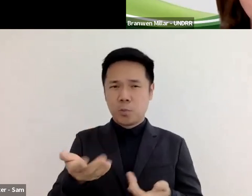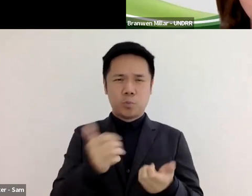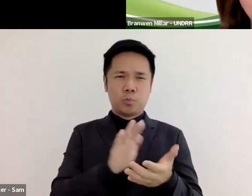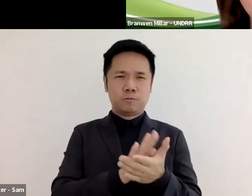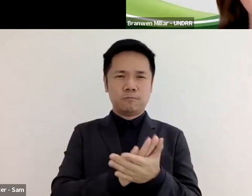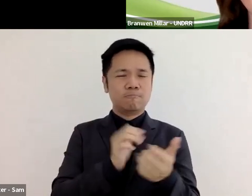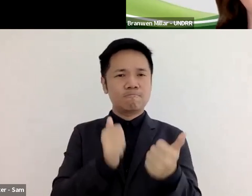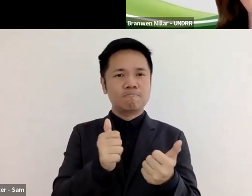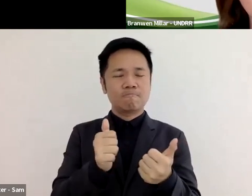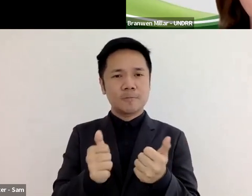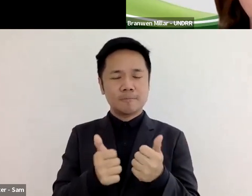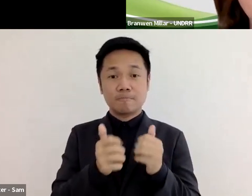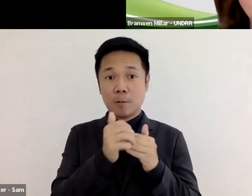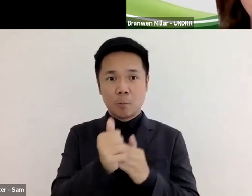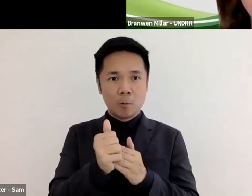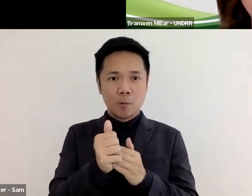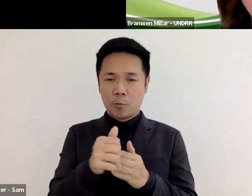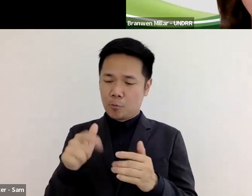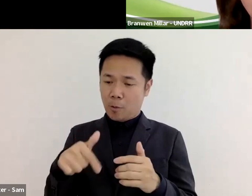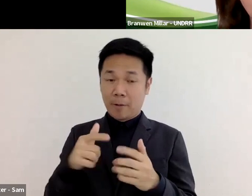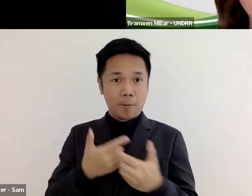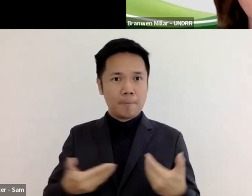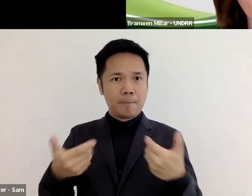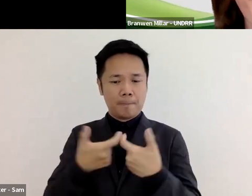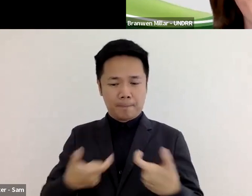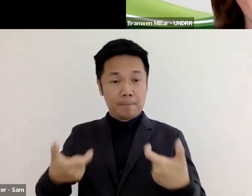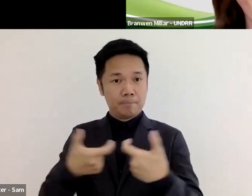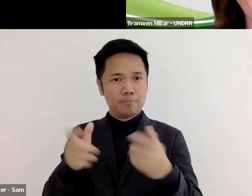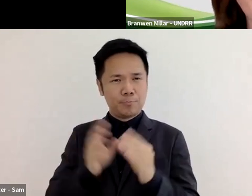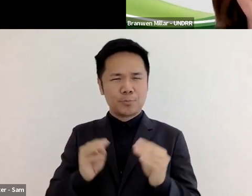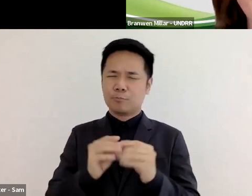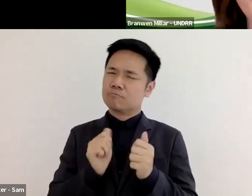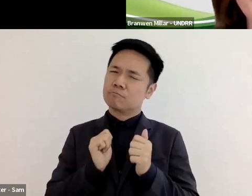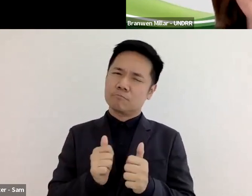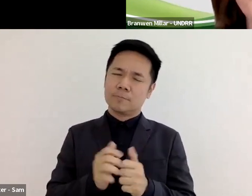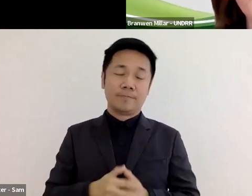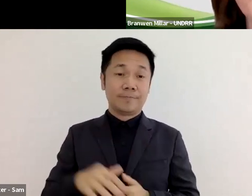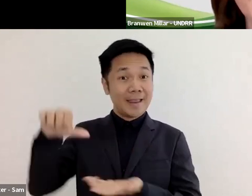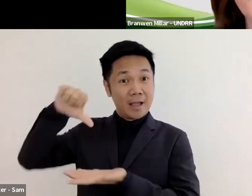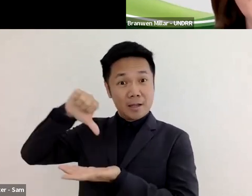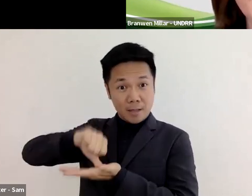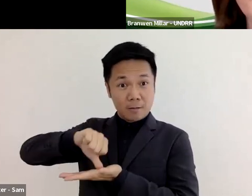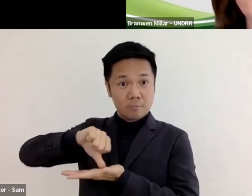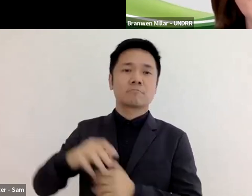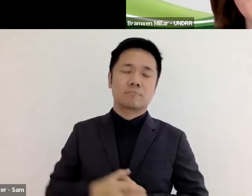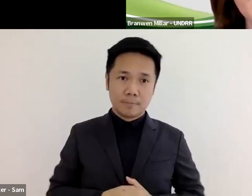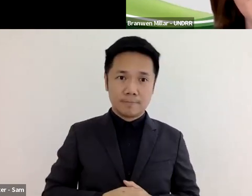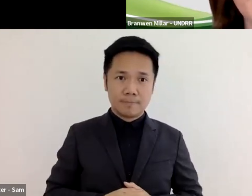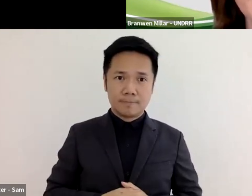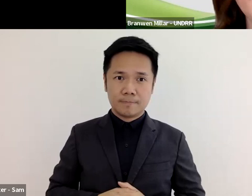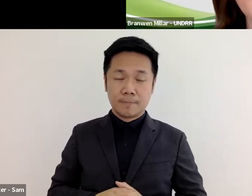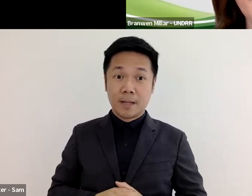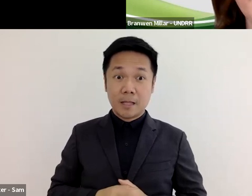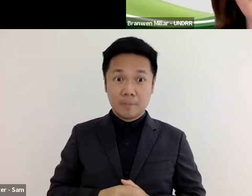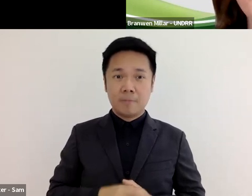the critical role in organizing this significant meeting. Madam Chair, the Islamic Republic of Iran highly values the key